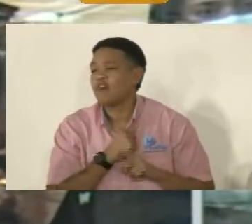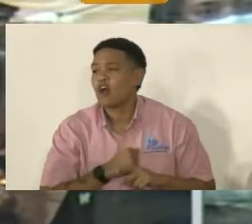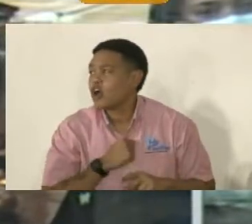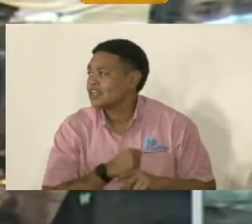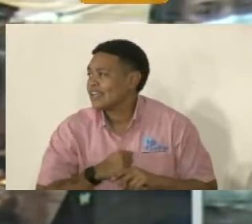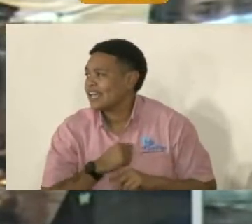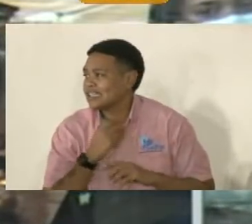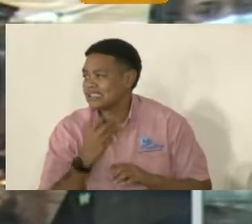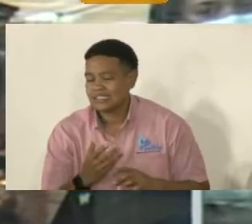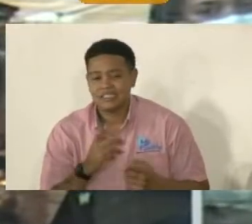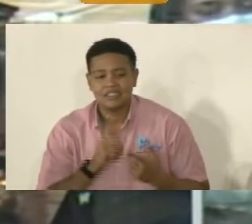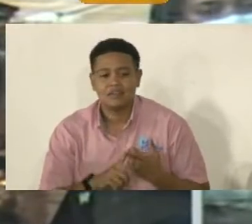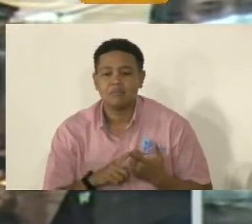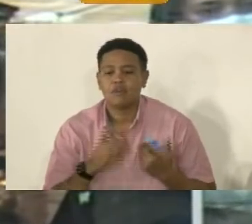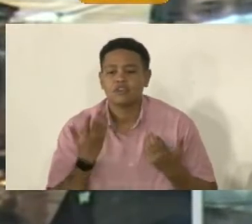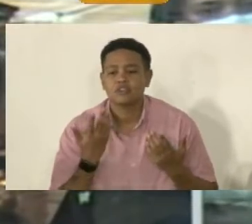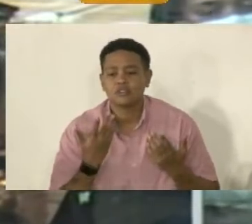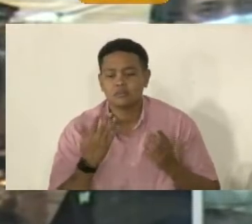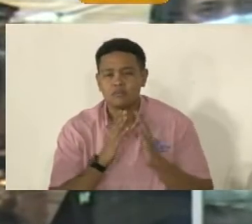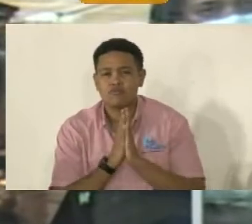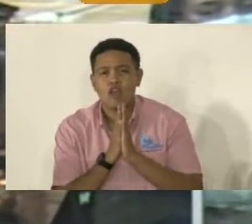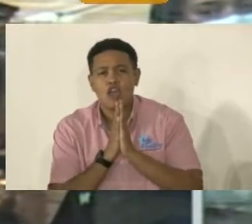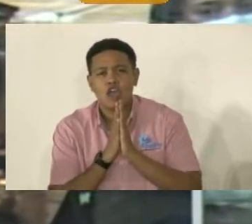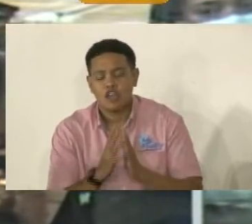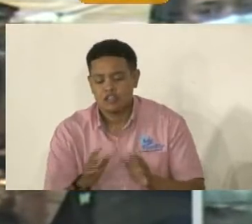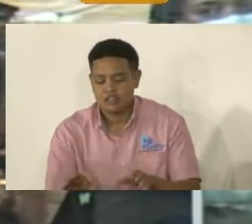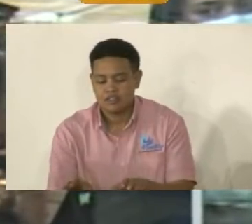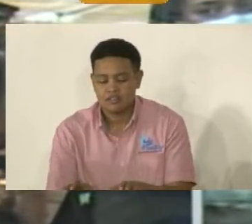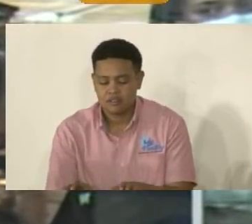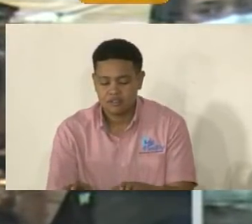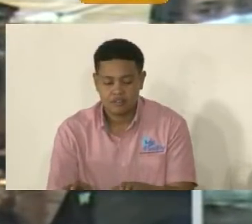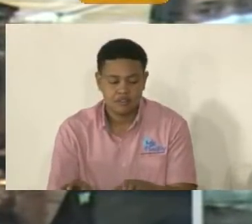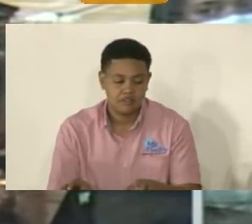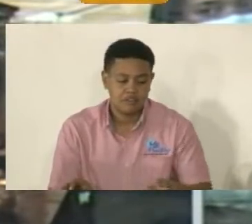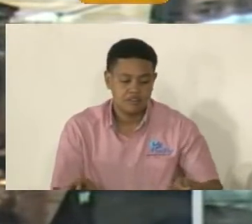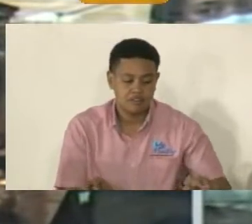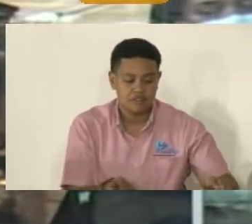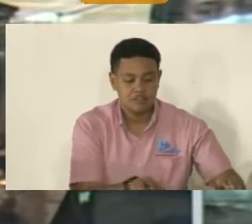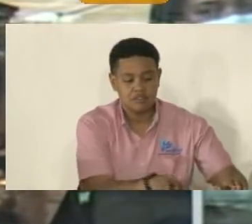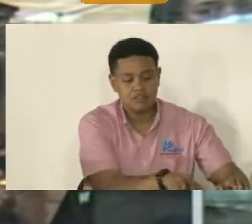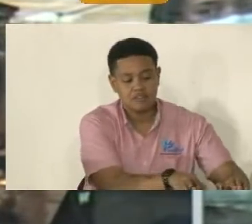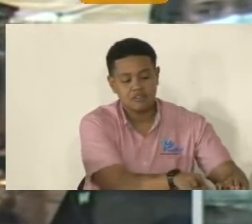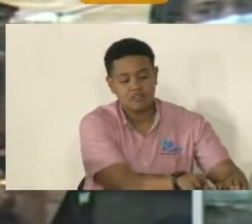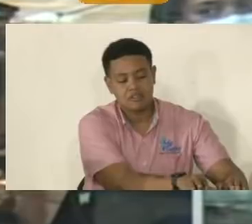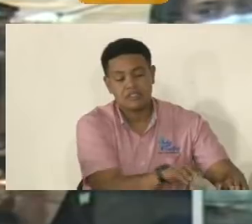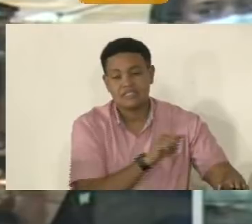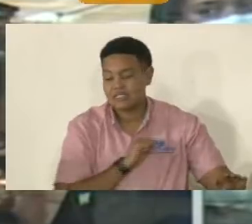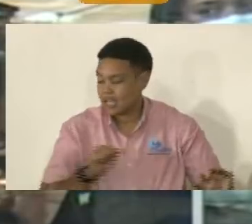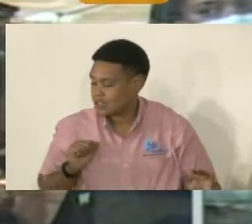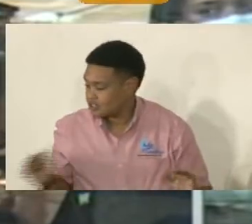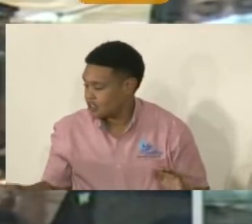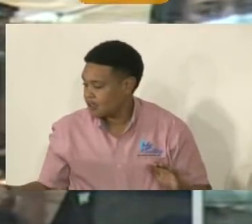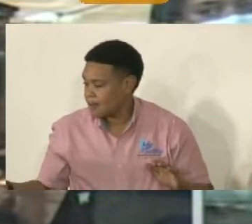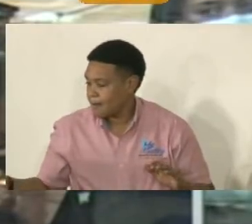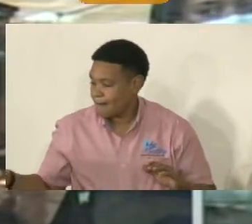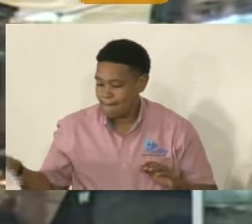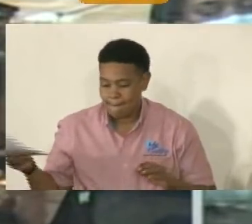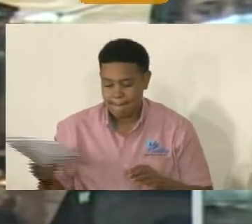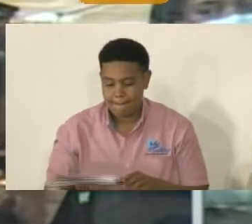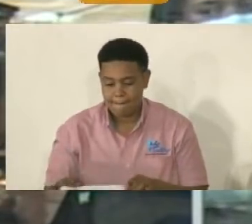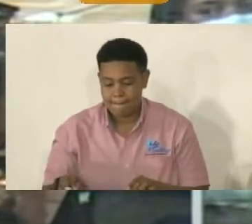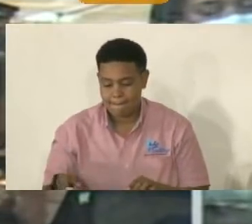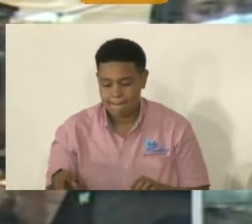condolences and prayers to our colleague, Senator Natalie Rodriguez,